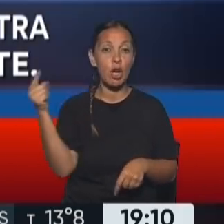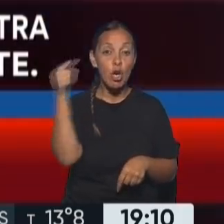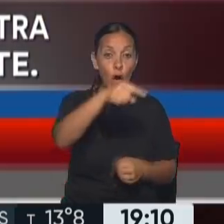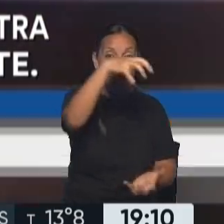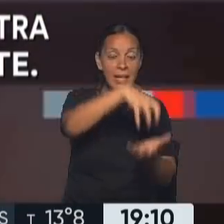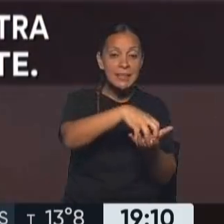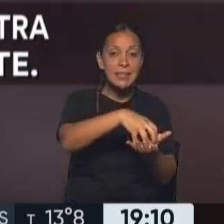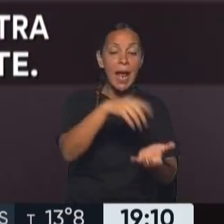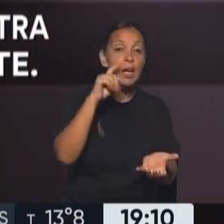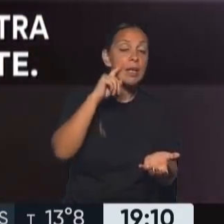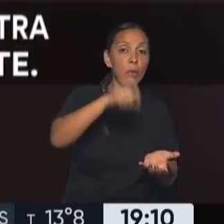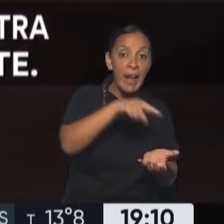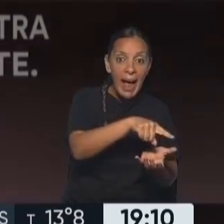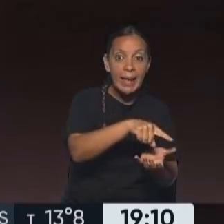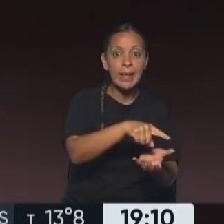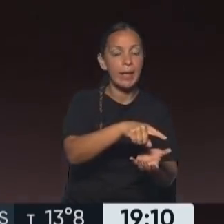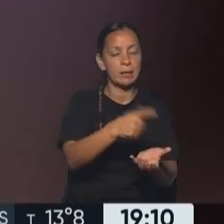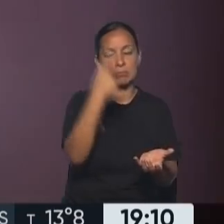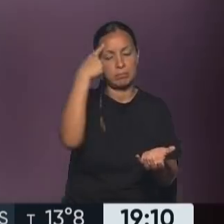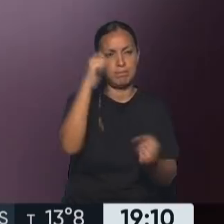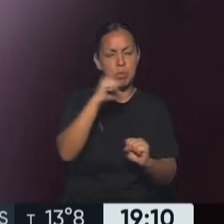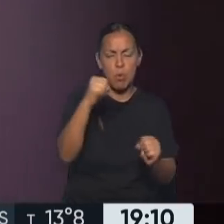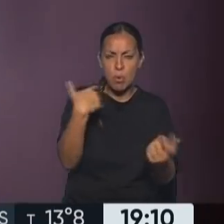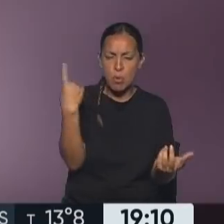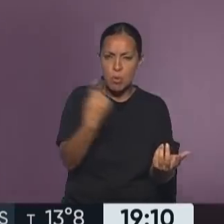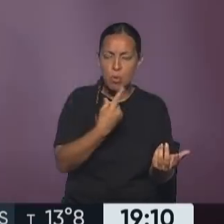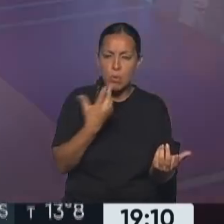power plants in Ukraine. So it's very shocking.